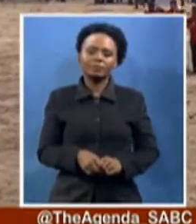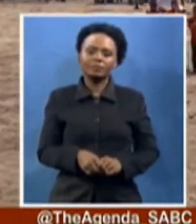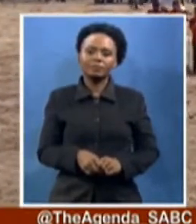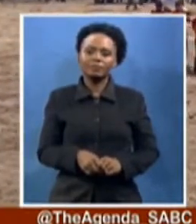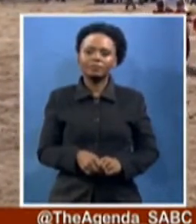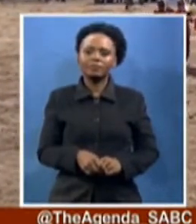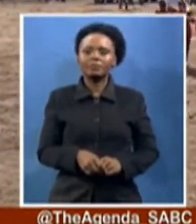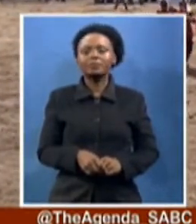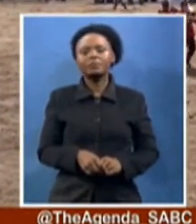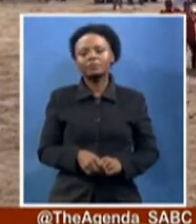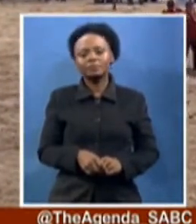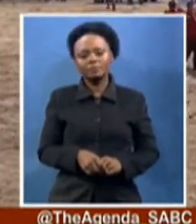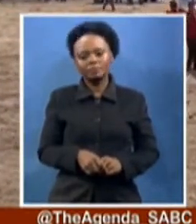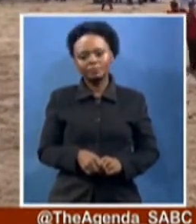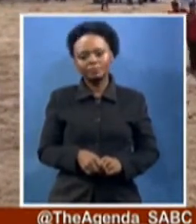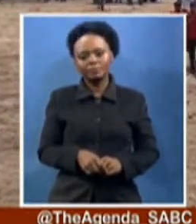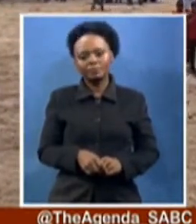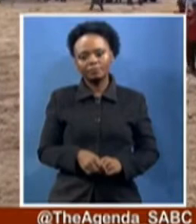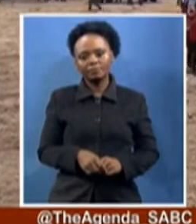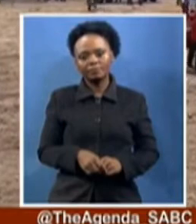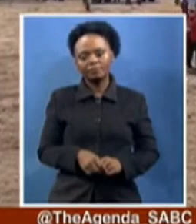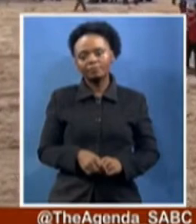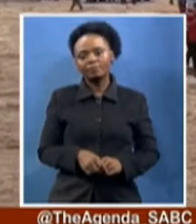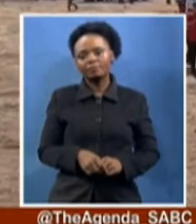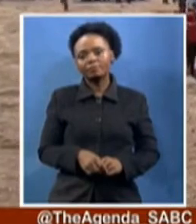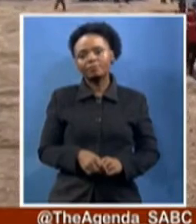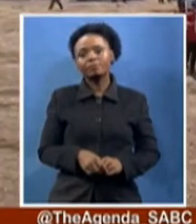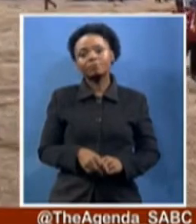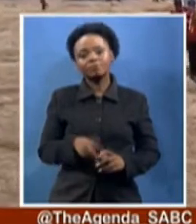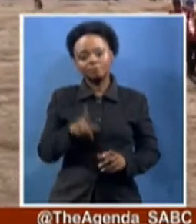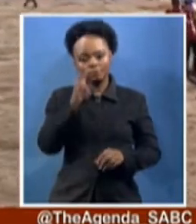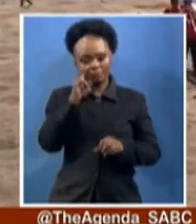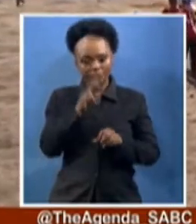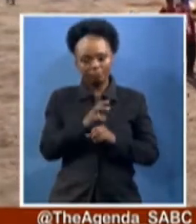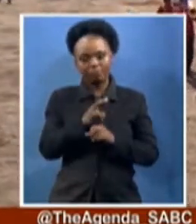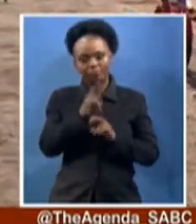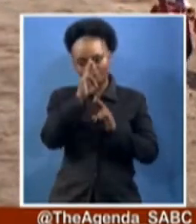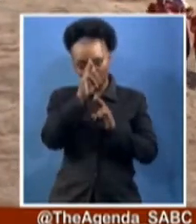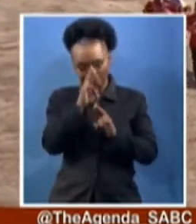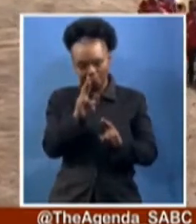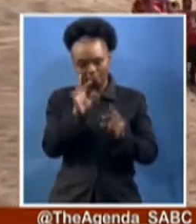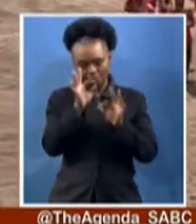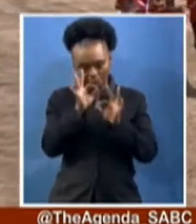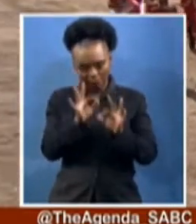too audible to contest and compete with our